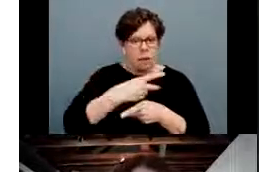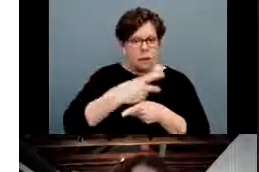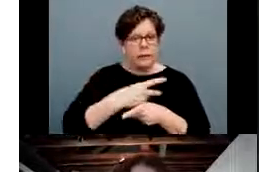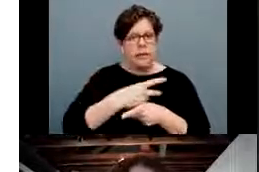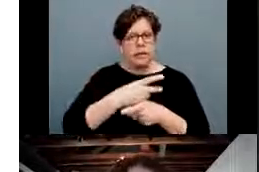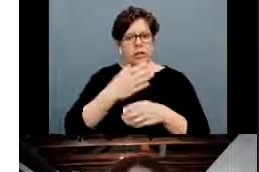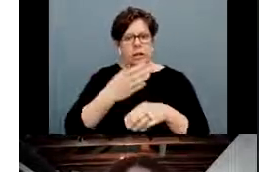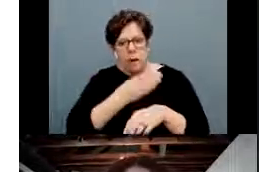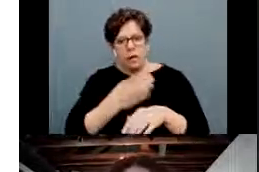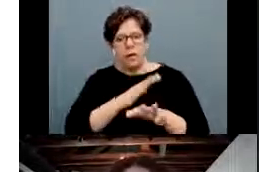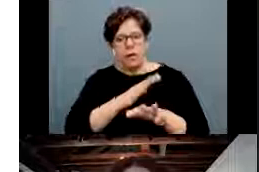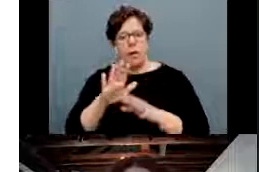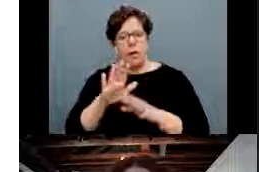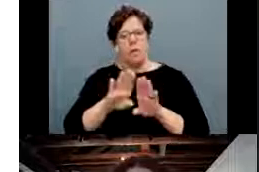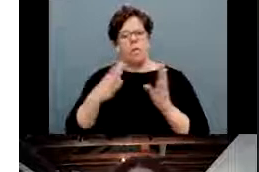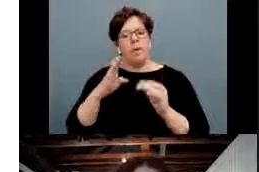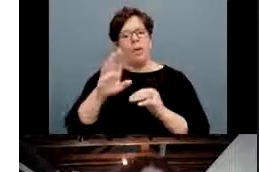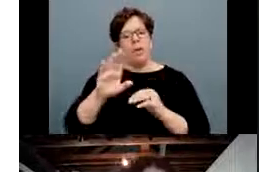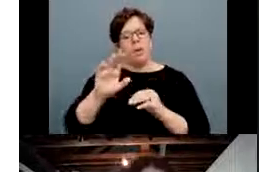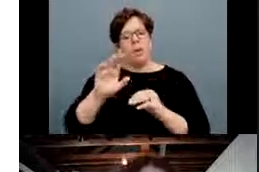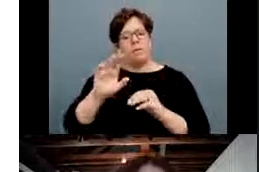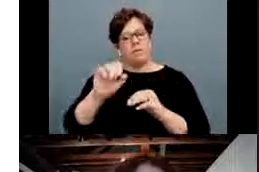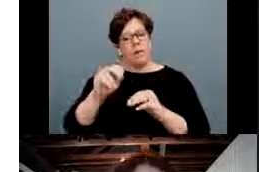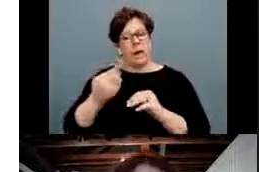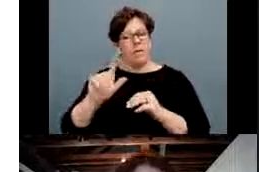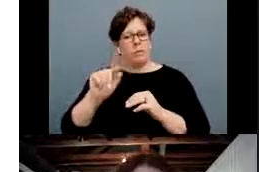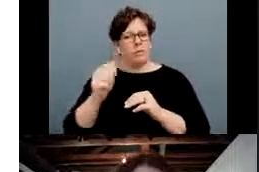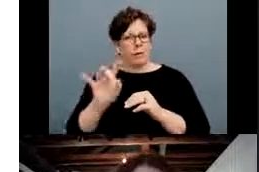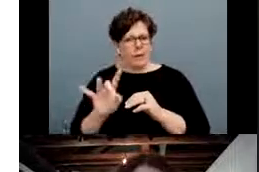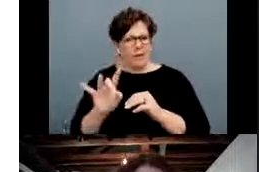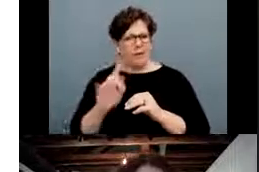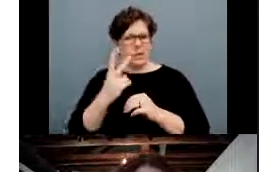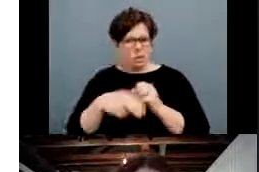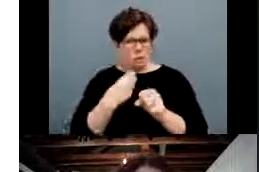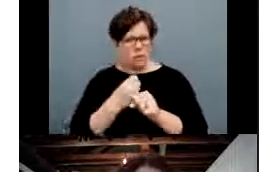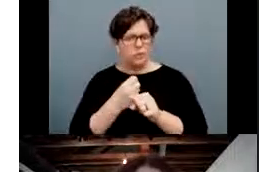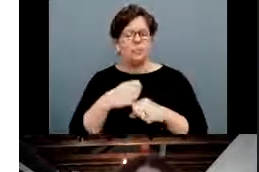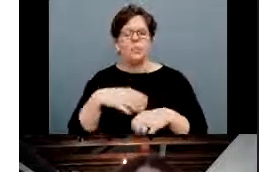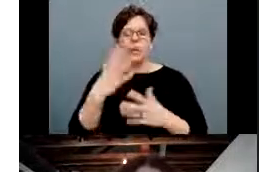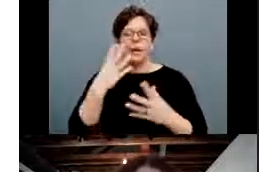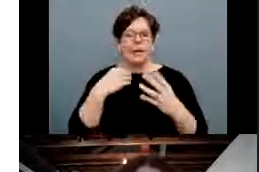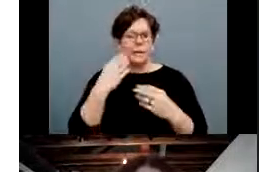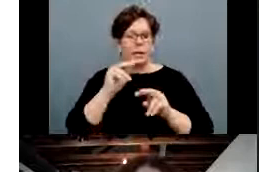in April 2018. Visitors now have an opportunity to experience the site and learn